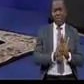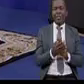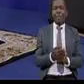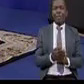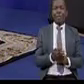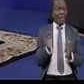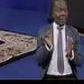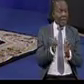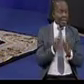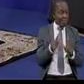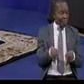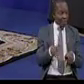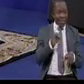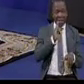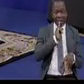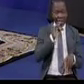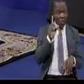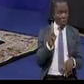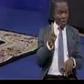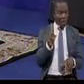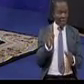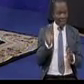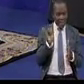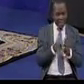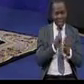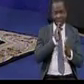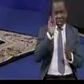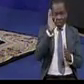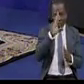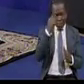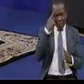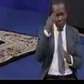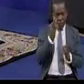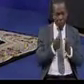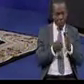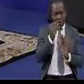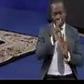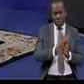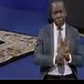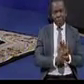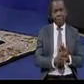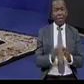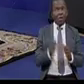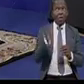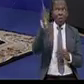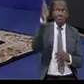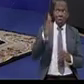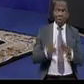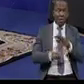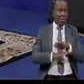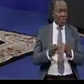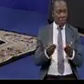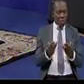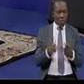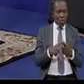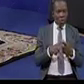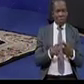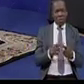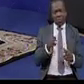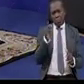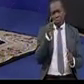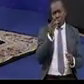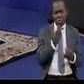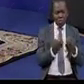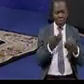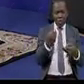you. He doesn't want to condemn you. He wants you happy. He wants you holy. He wants you moving forward. But you said,